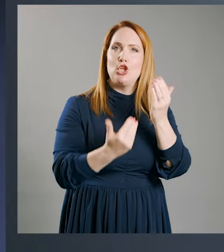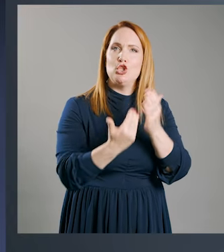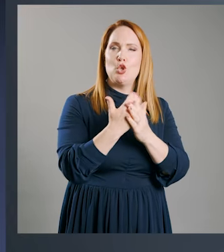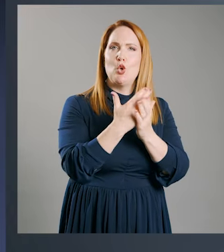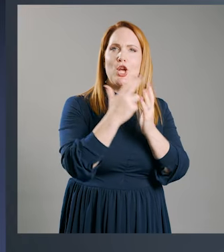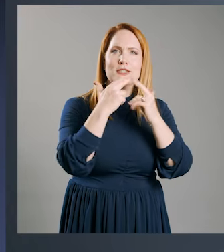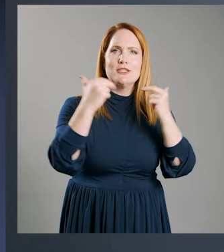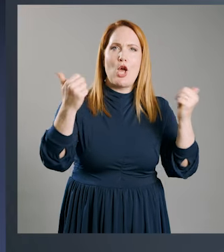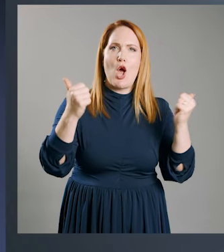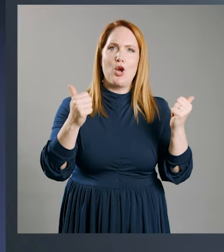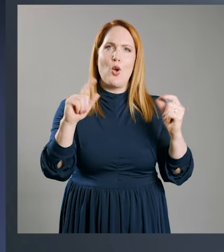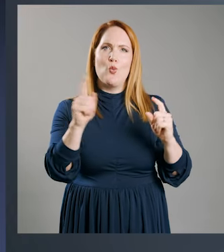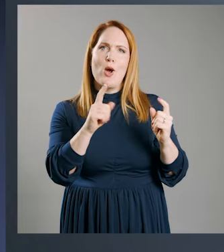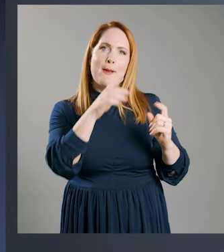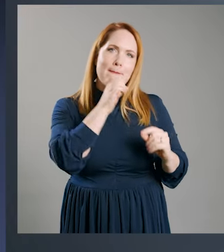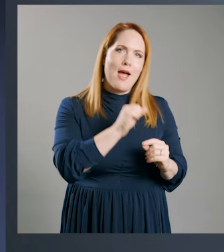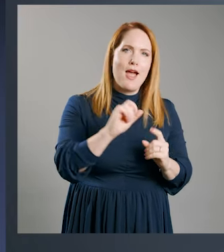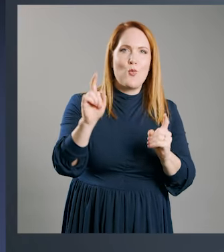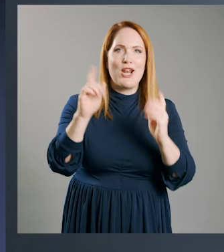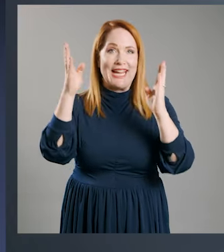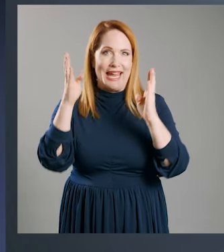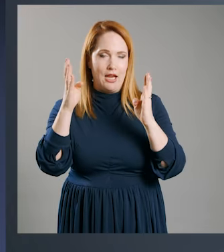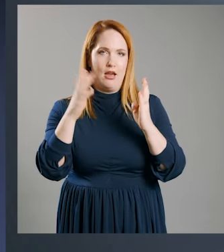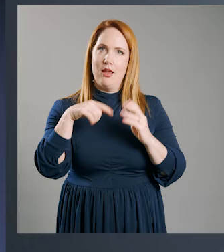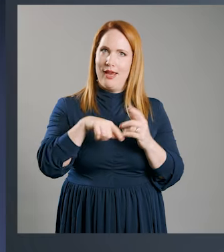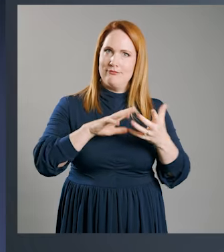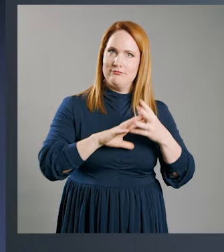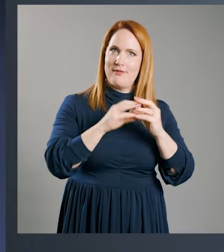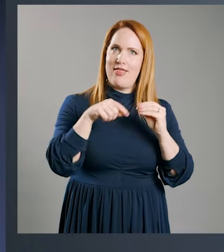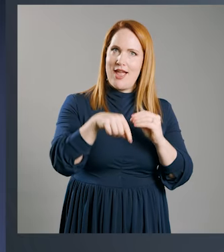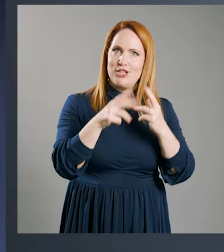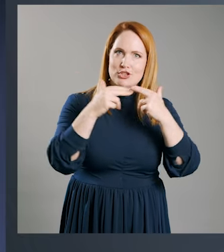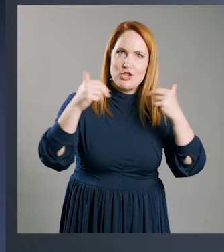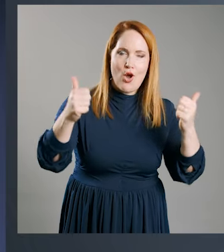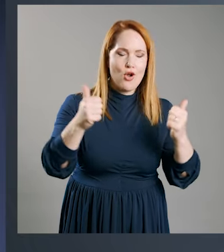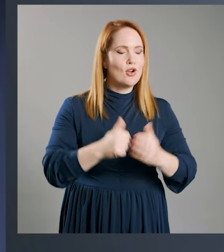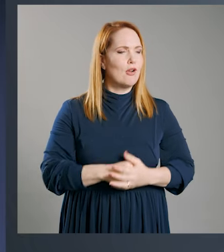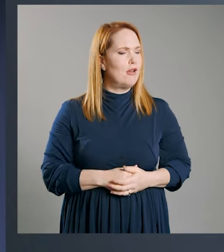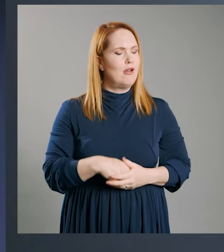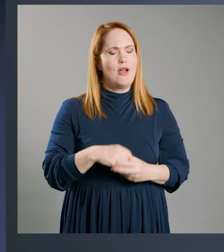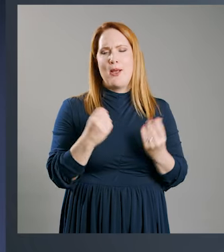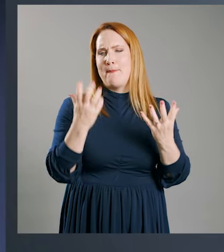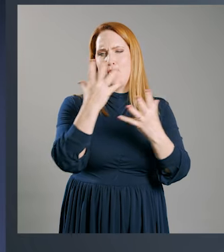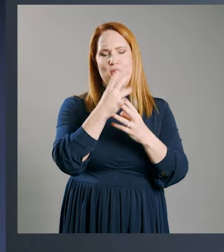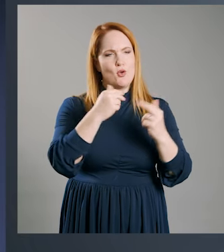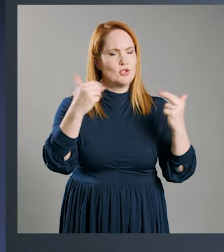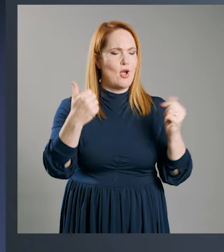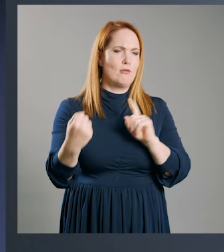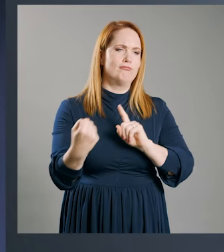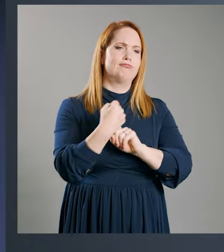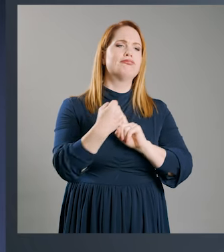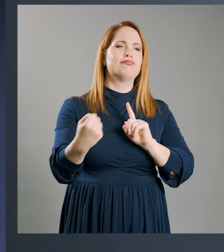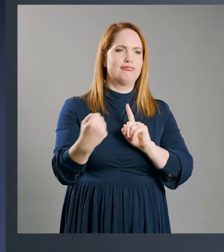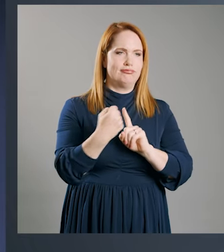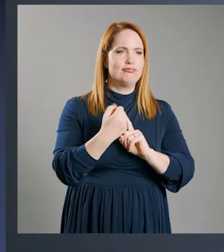can download it on Spotify, friends. So look, have a look for it. But those words are so beautiful and so